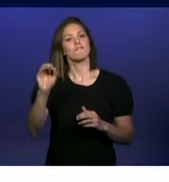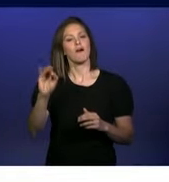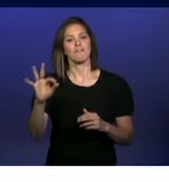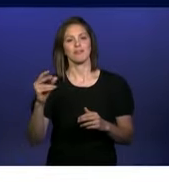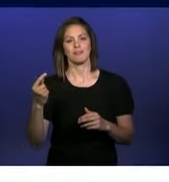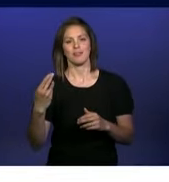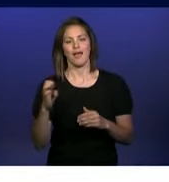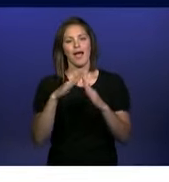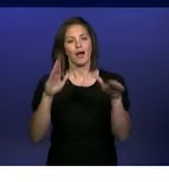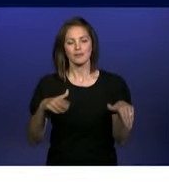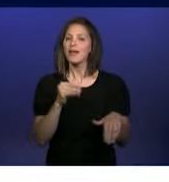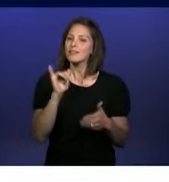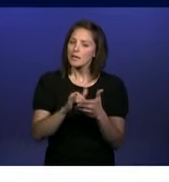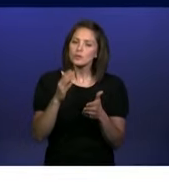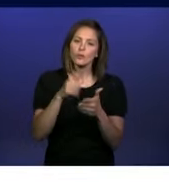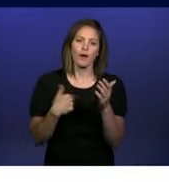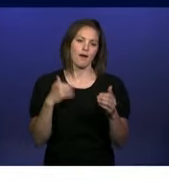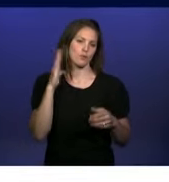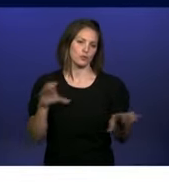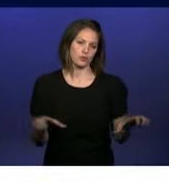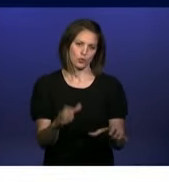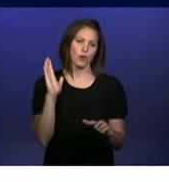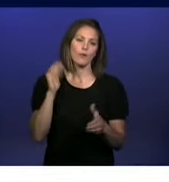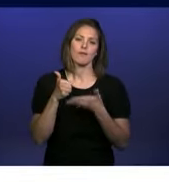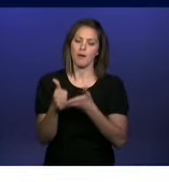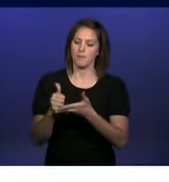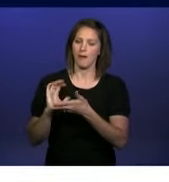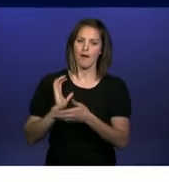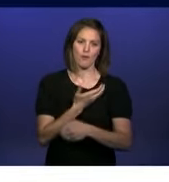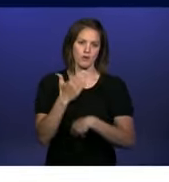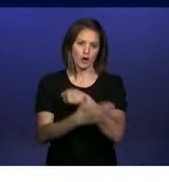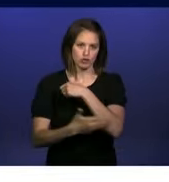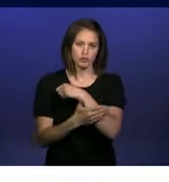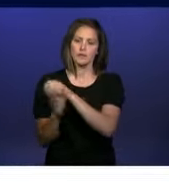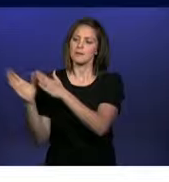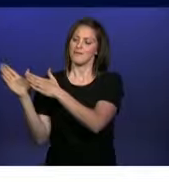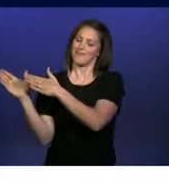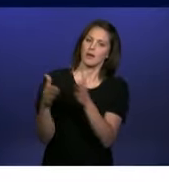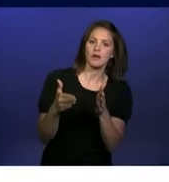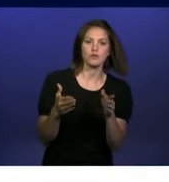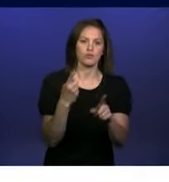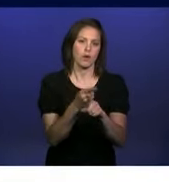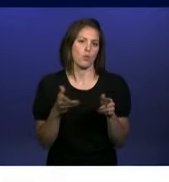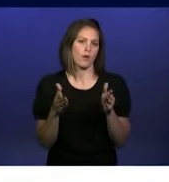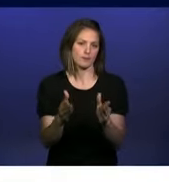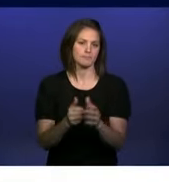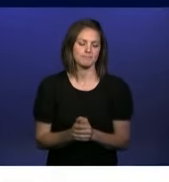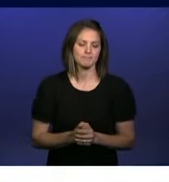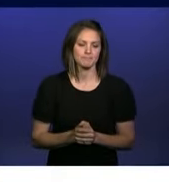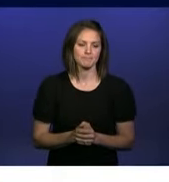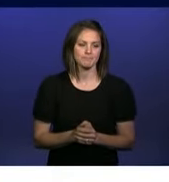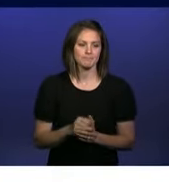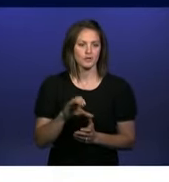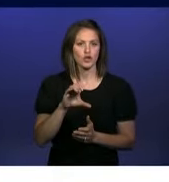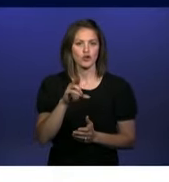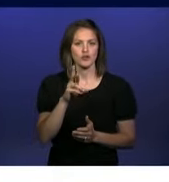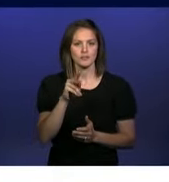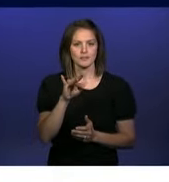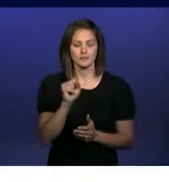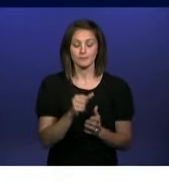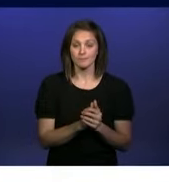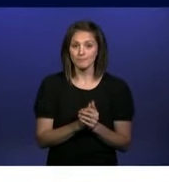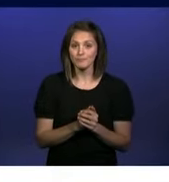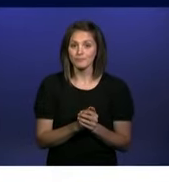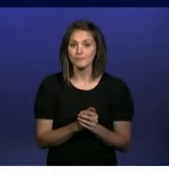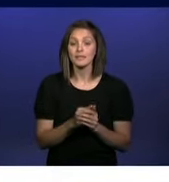a conservative way that's going to help get our country back on track. Thank you very much. Mr. Curtis, 1 minute. The state's in the midst of a very